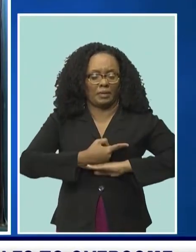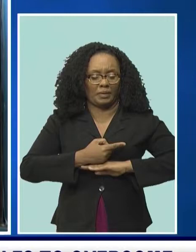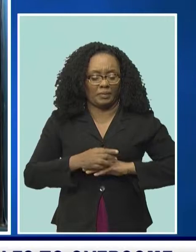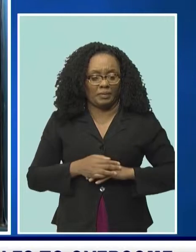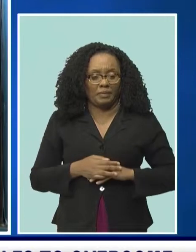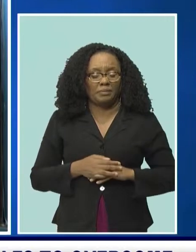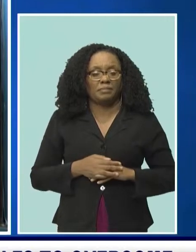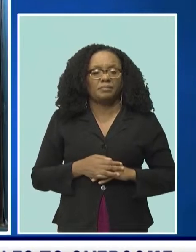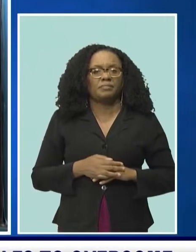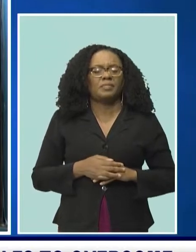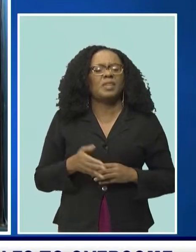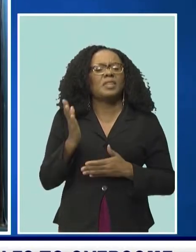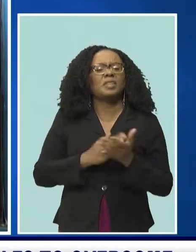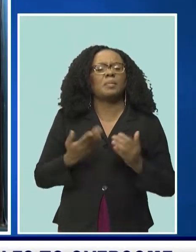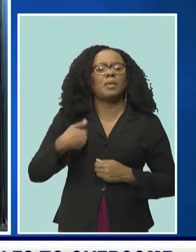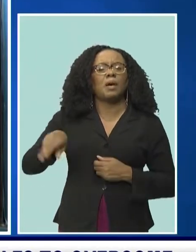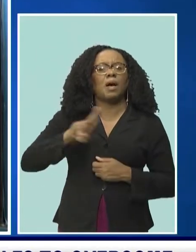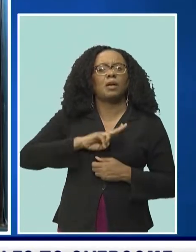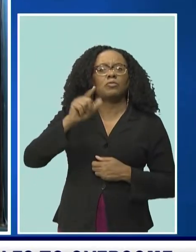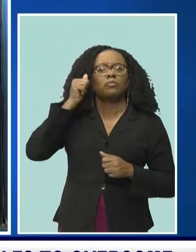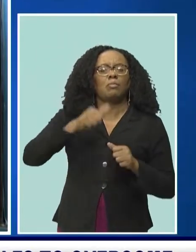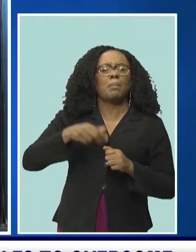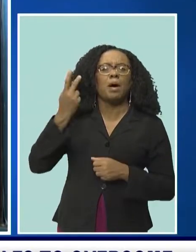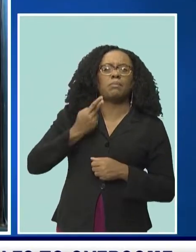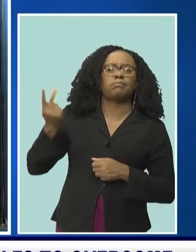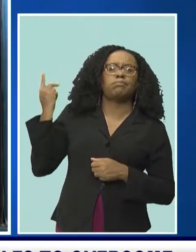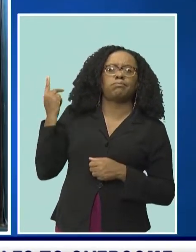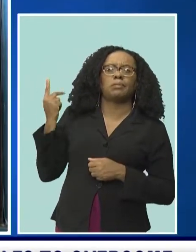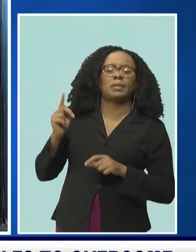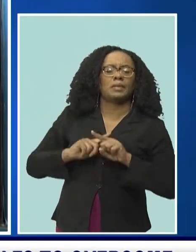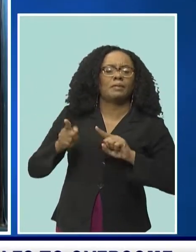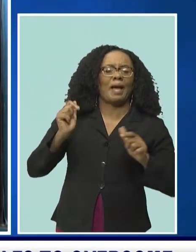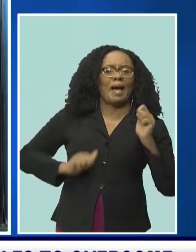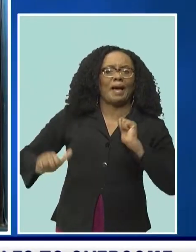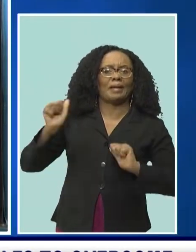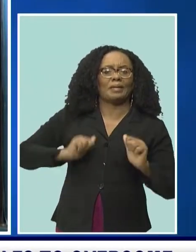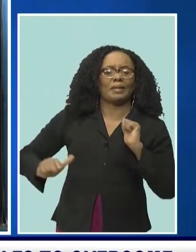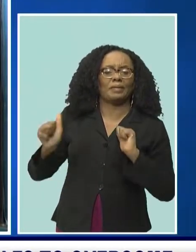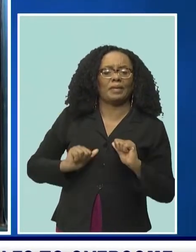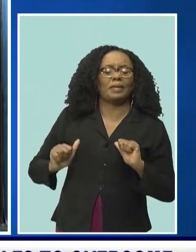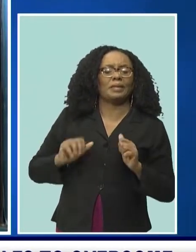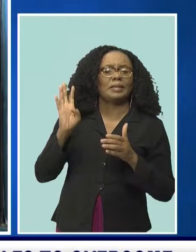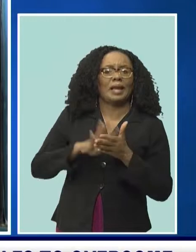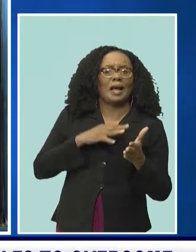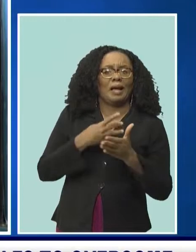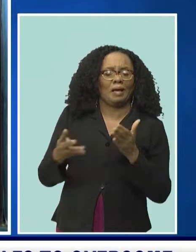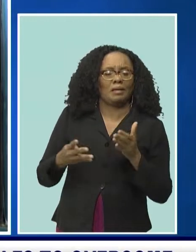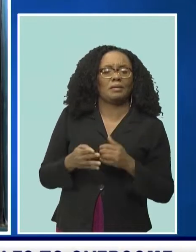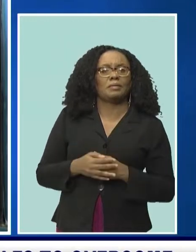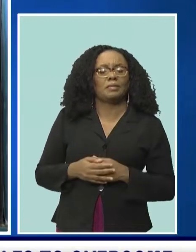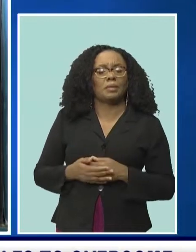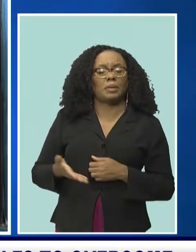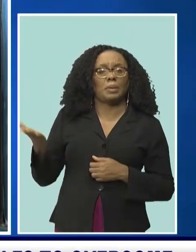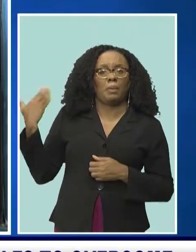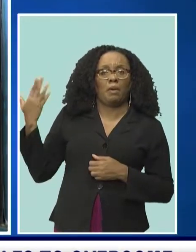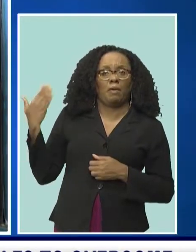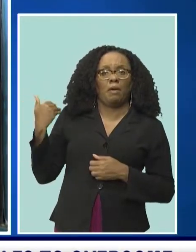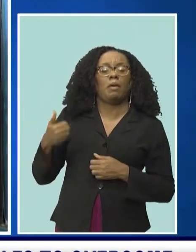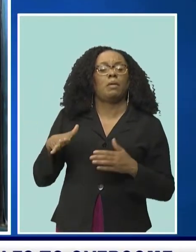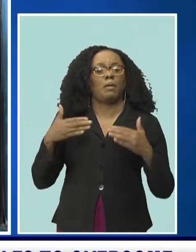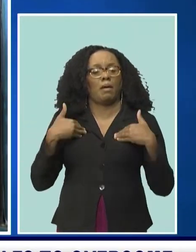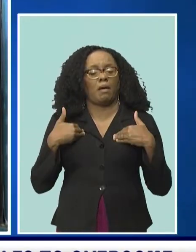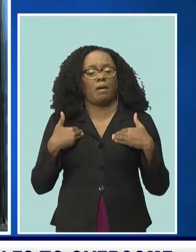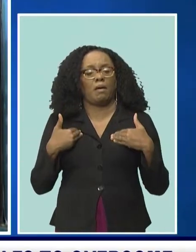Some of us may recall in past times there were a number of activities on the calendar to mark the 16 Days of Activism. The motorcade, which used to be staged by the